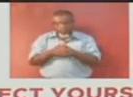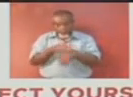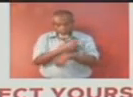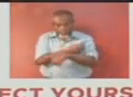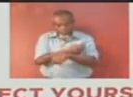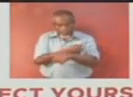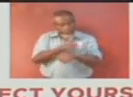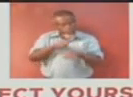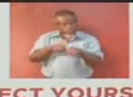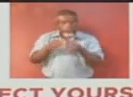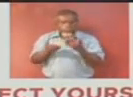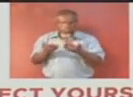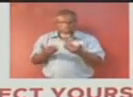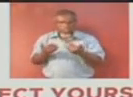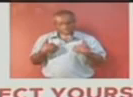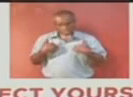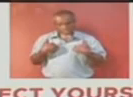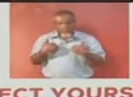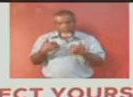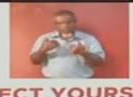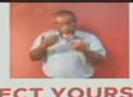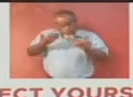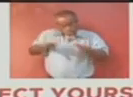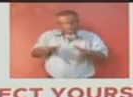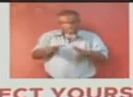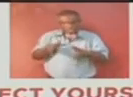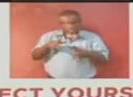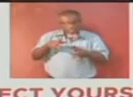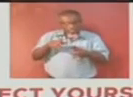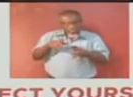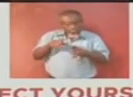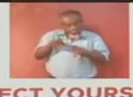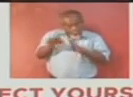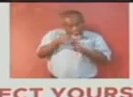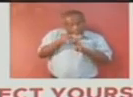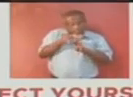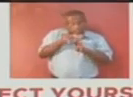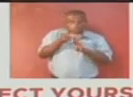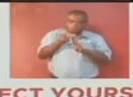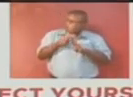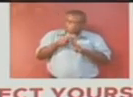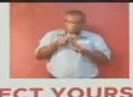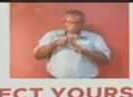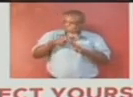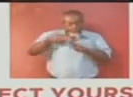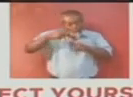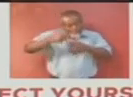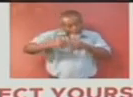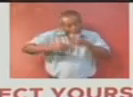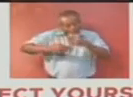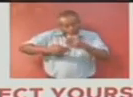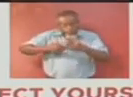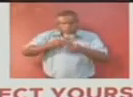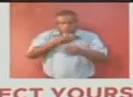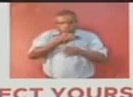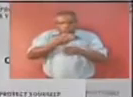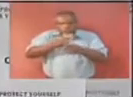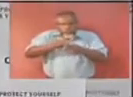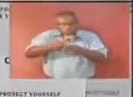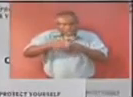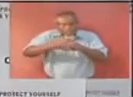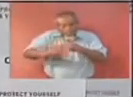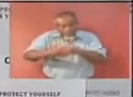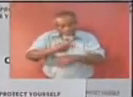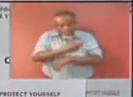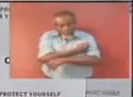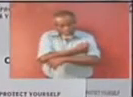before or just after the actual vaccine event, when the immune response hadn't been optimized yet. Thank